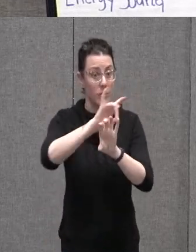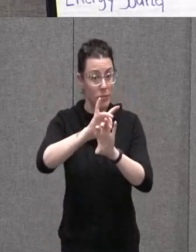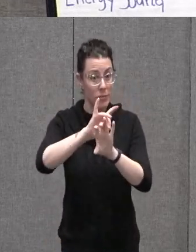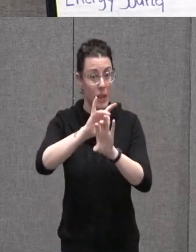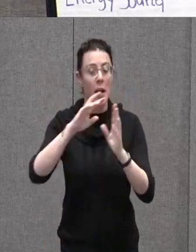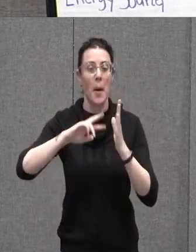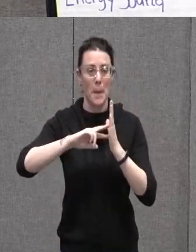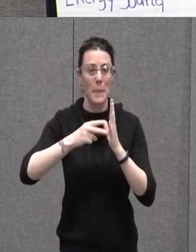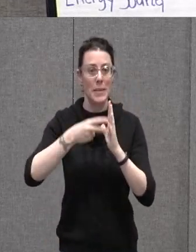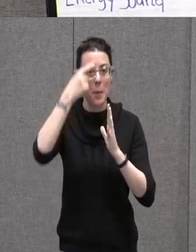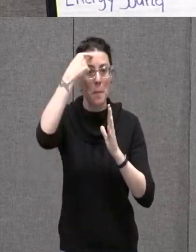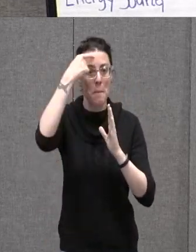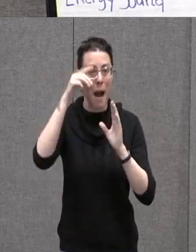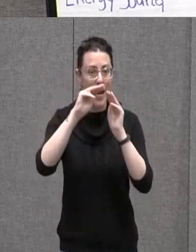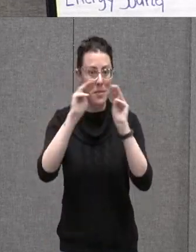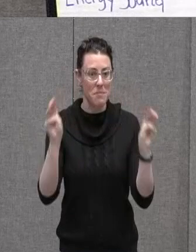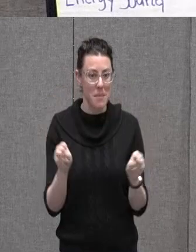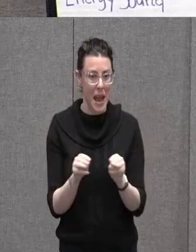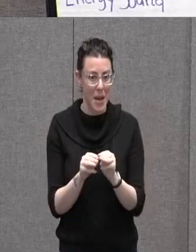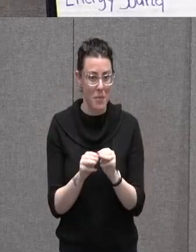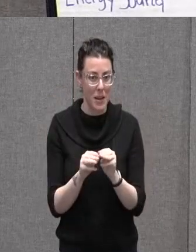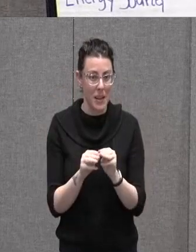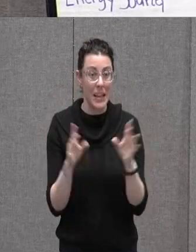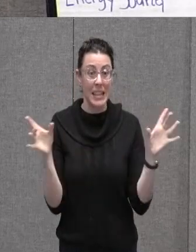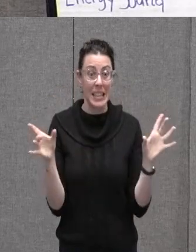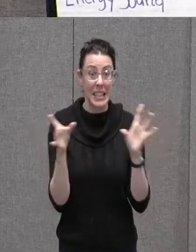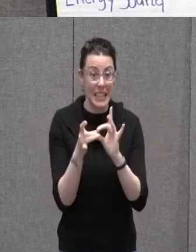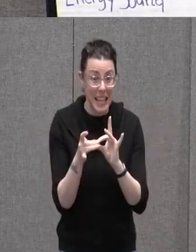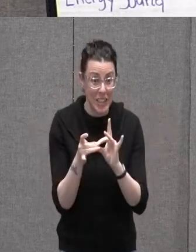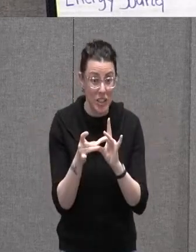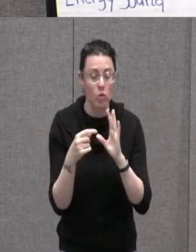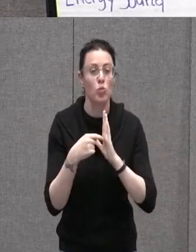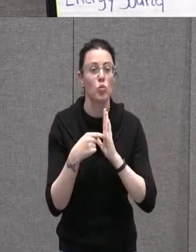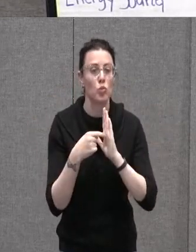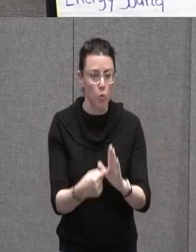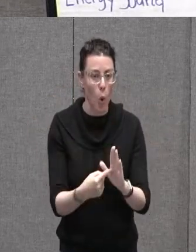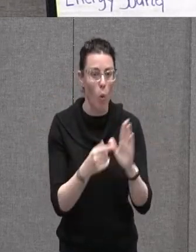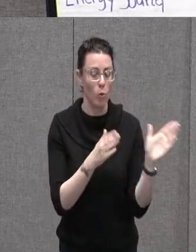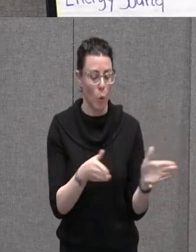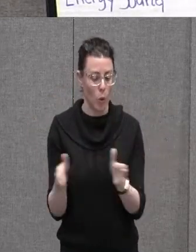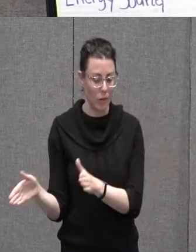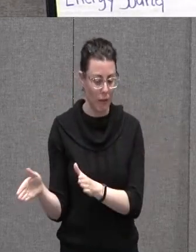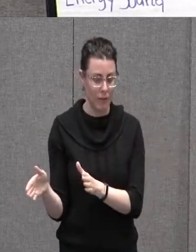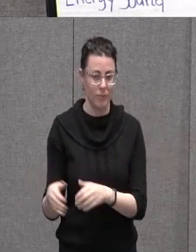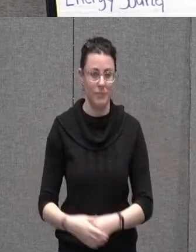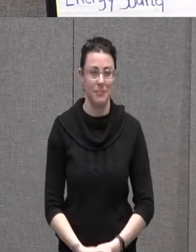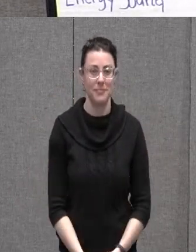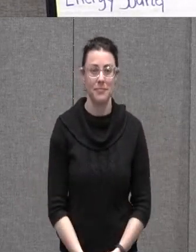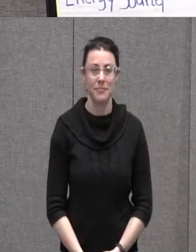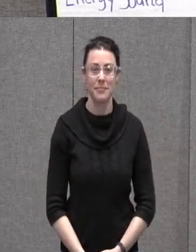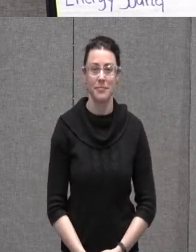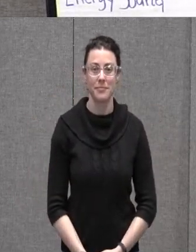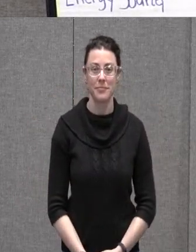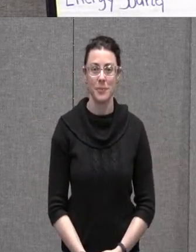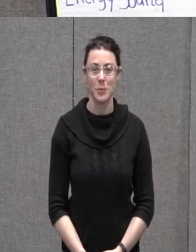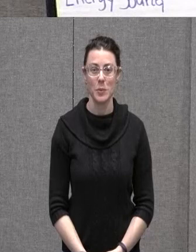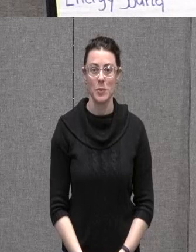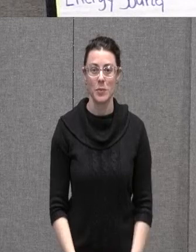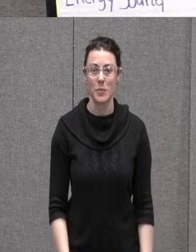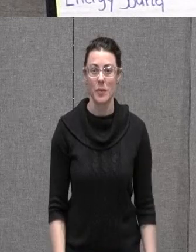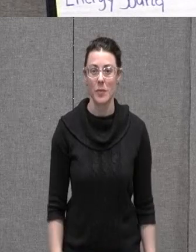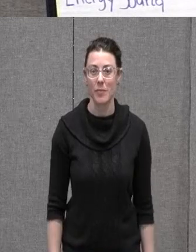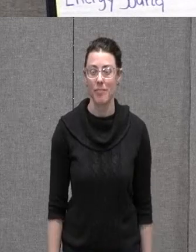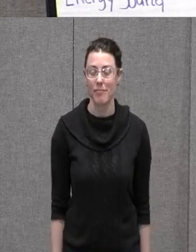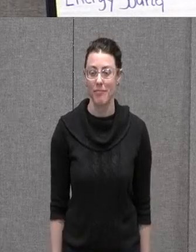these things connects. are connected to each other. Here's our because they brain. Okay, so here we go. Here is our